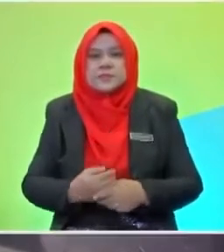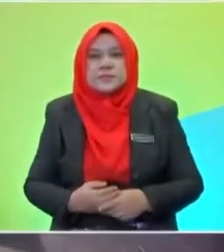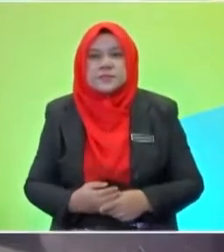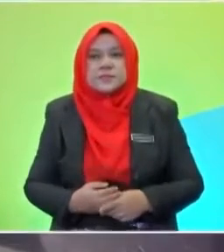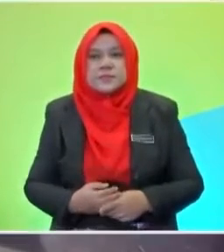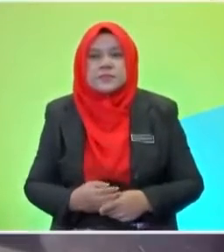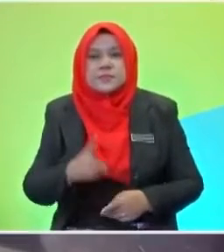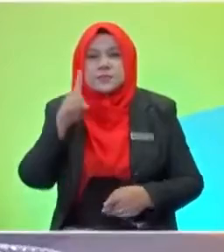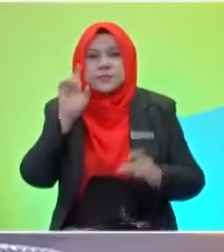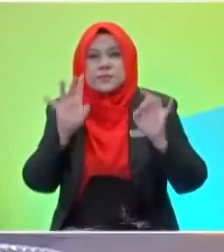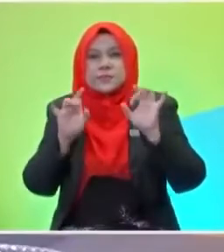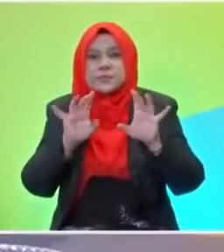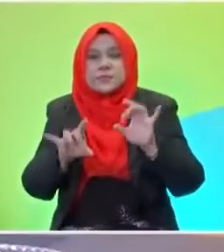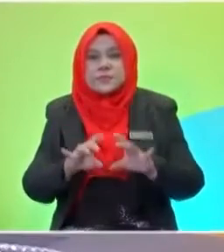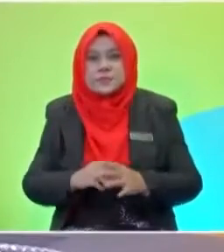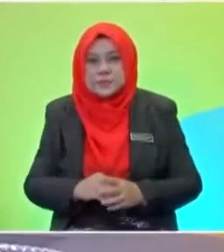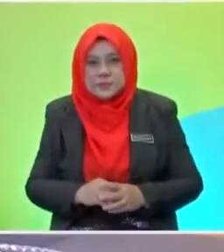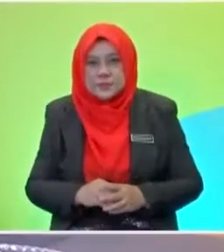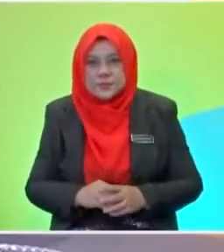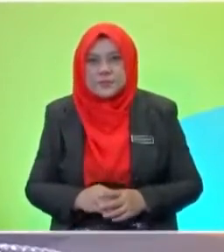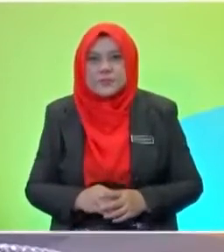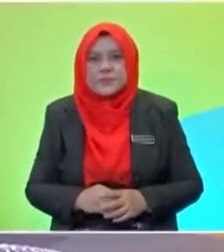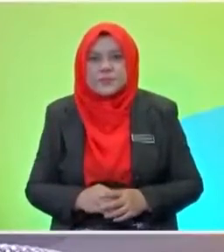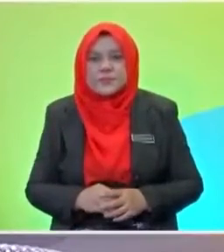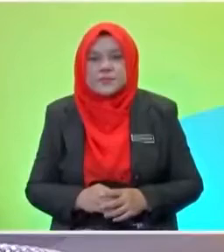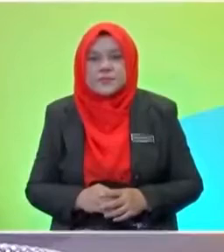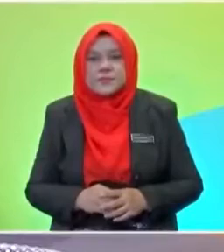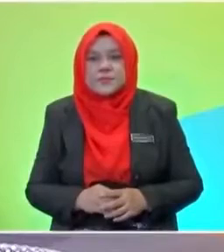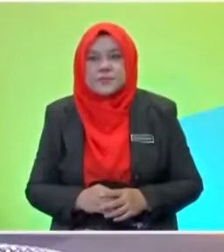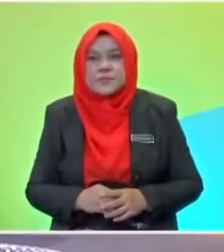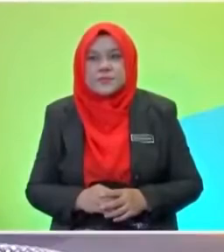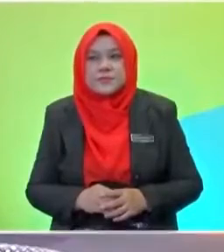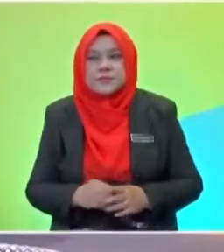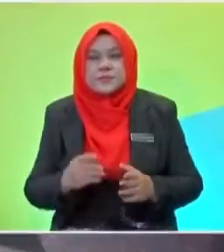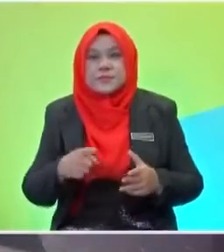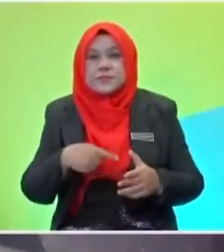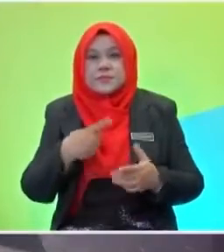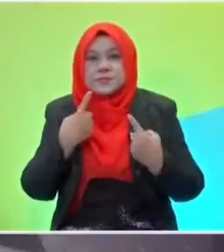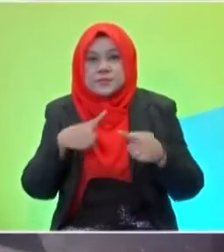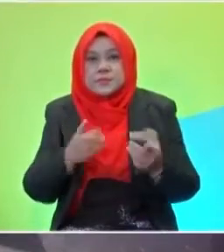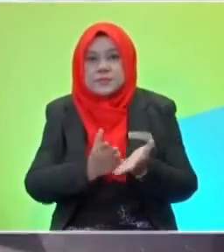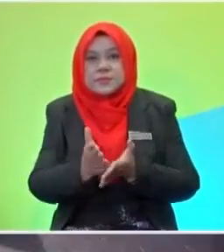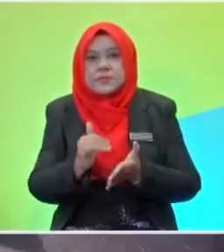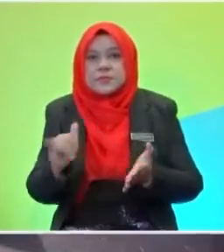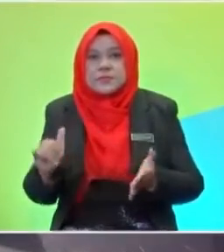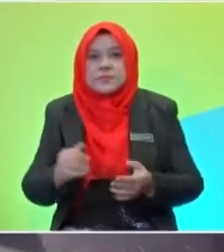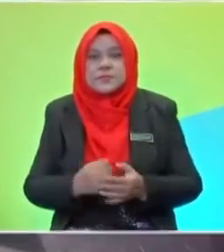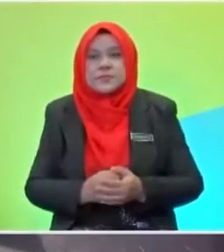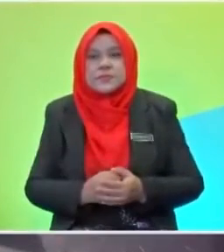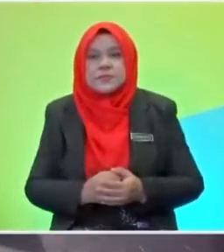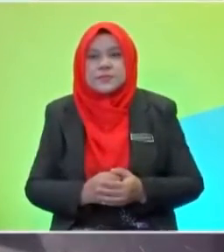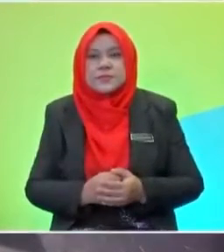with 1 star. 1 star. Okay. All right. Okay, let's see. Okay. Yeah, next answer. Okay, the next, Charu, the floor is